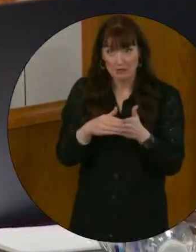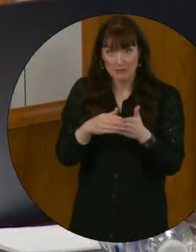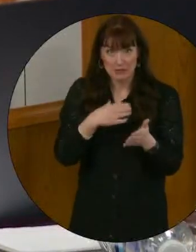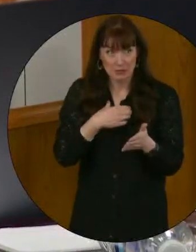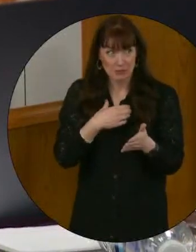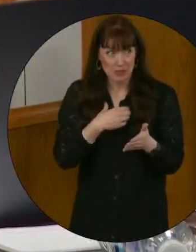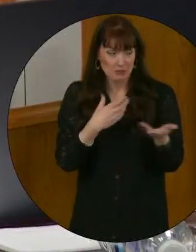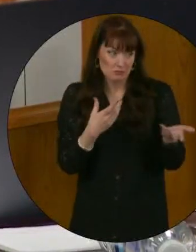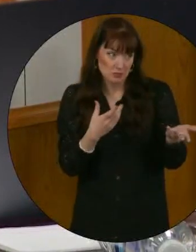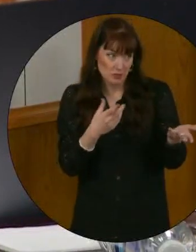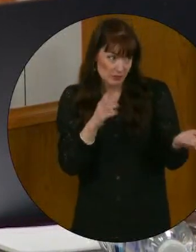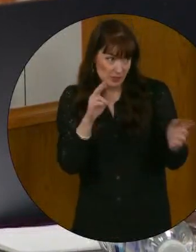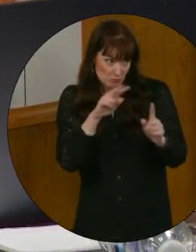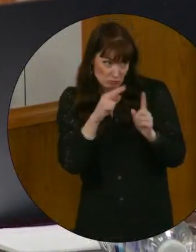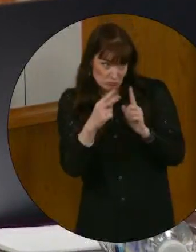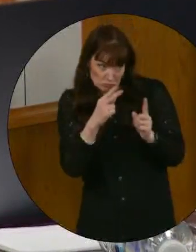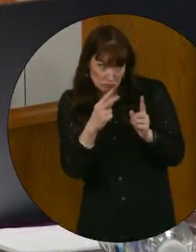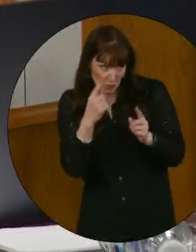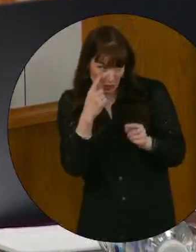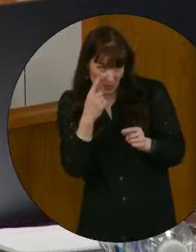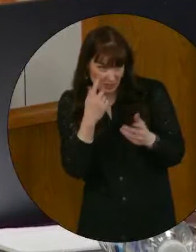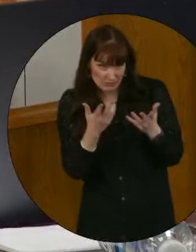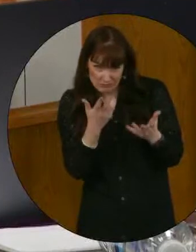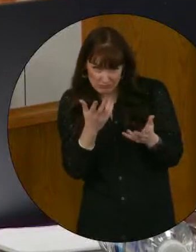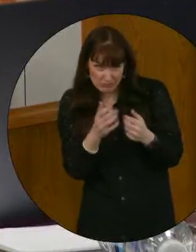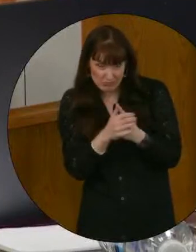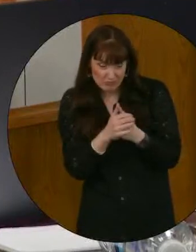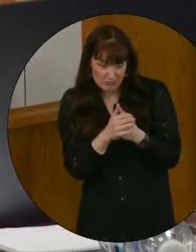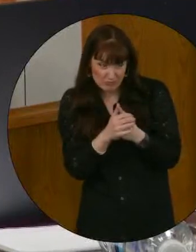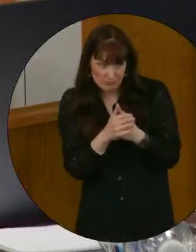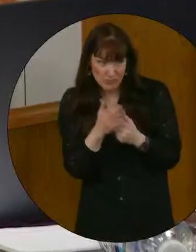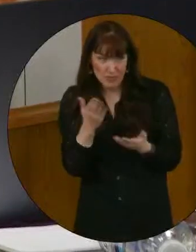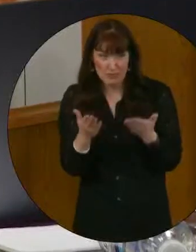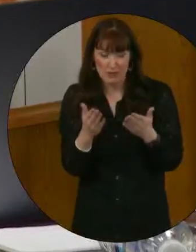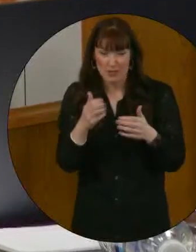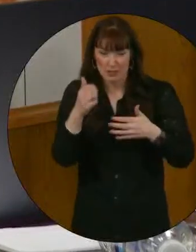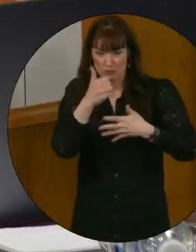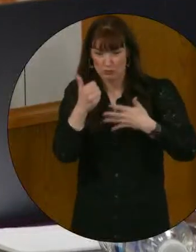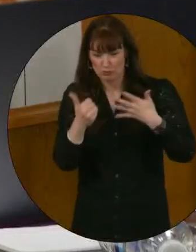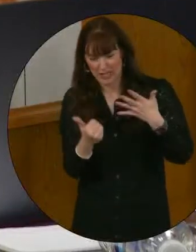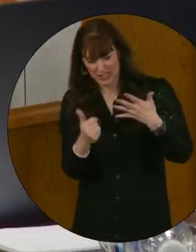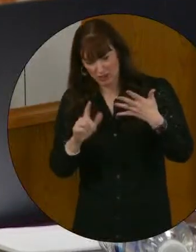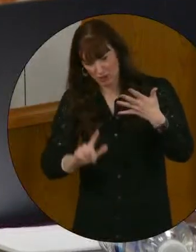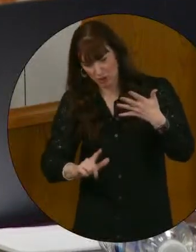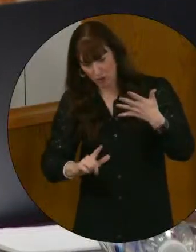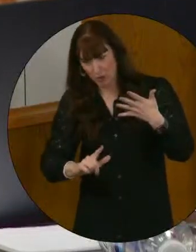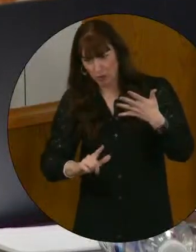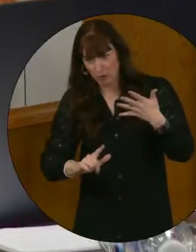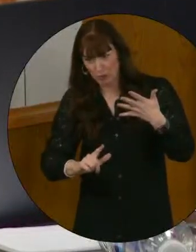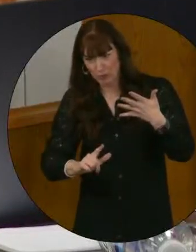any insight into why that was ranked so low.